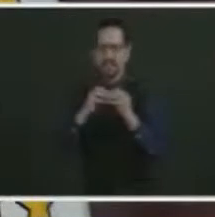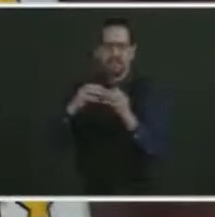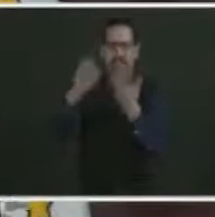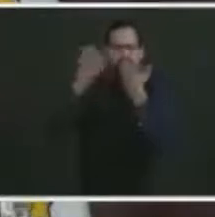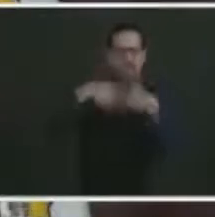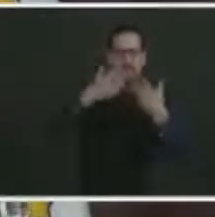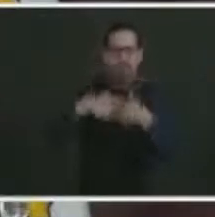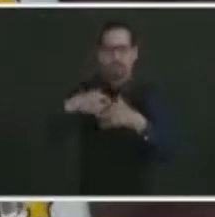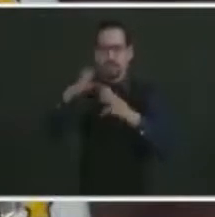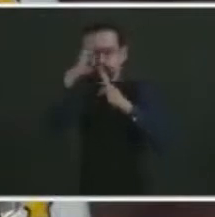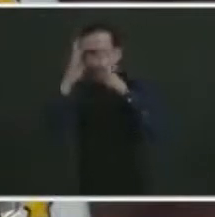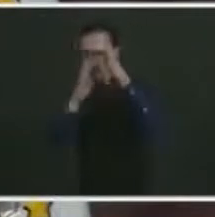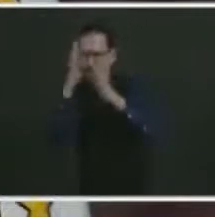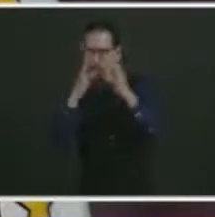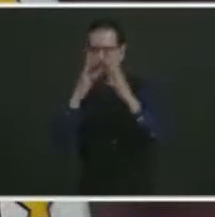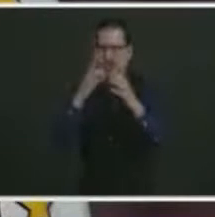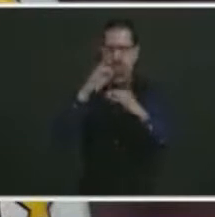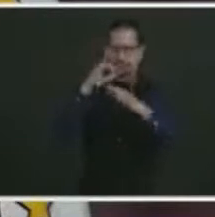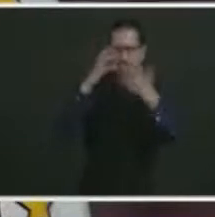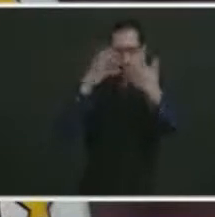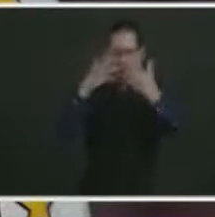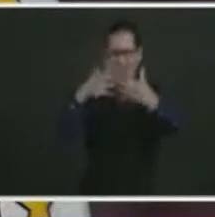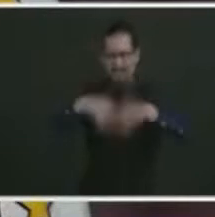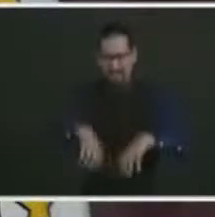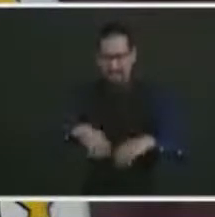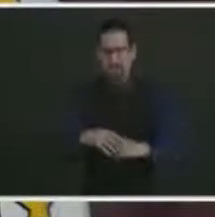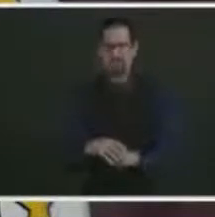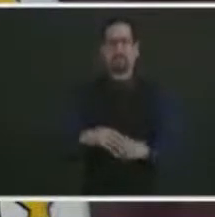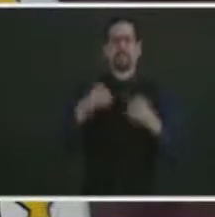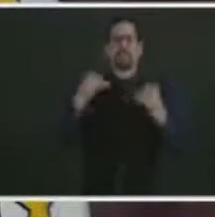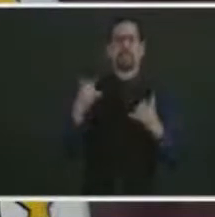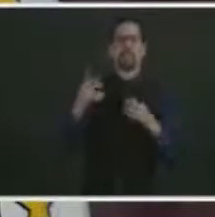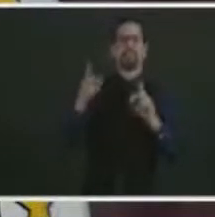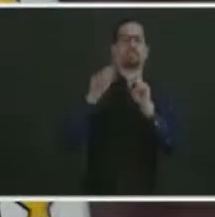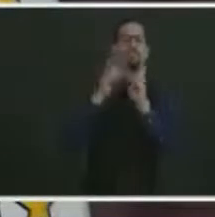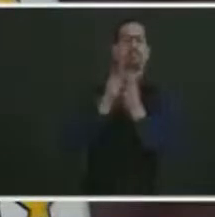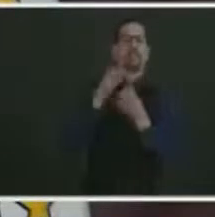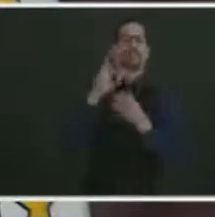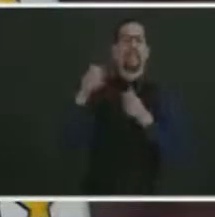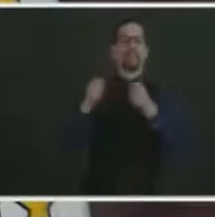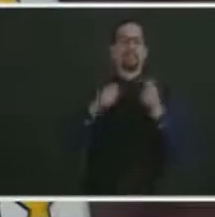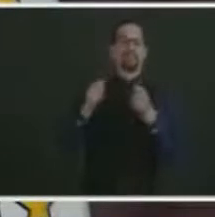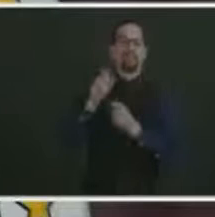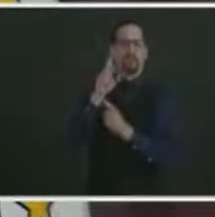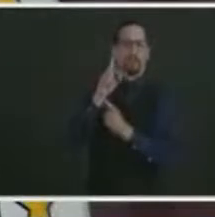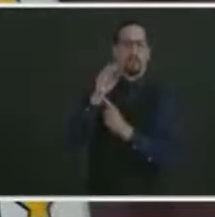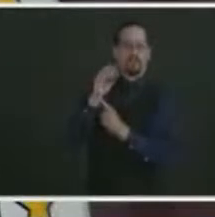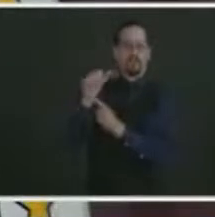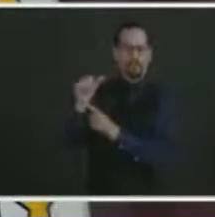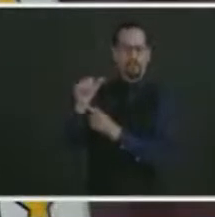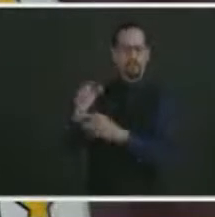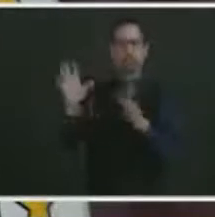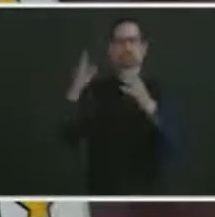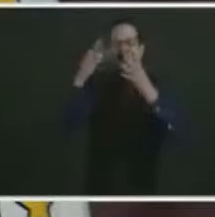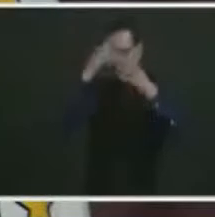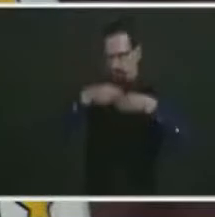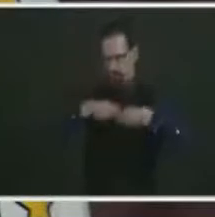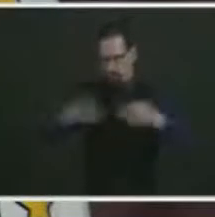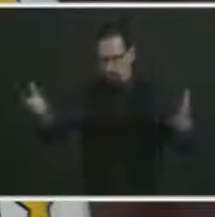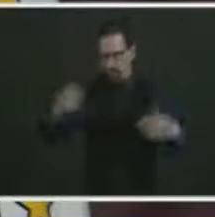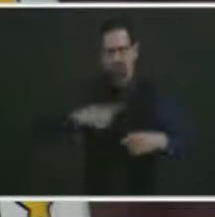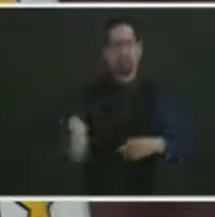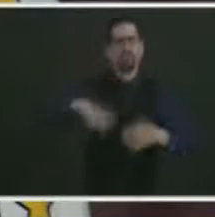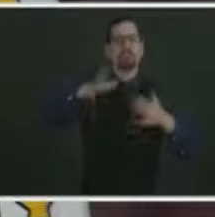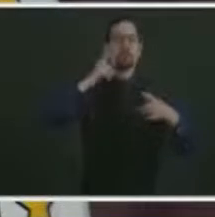the Department of Administration announced, I think this morning, that we have come to agreement. We plan to leverage the federal